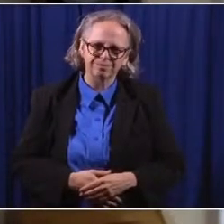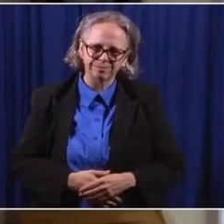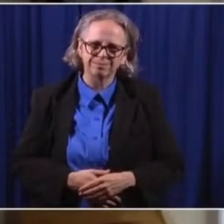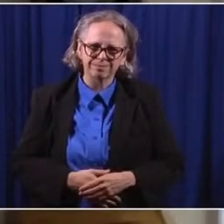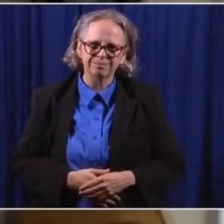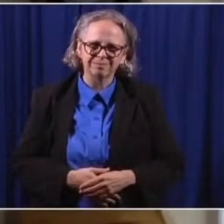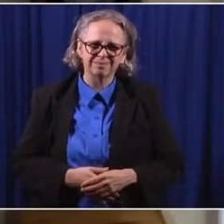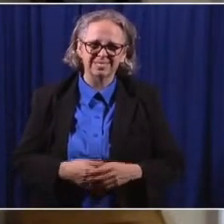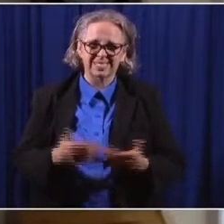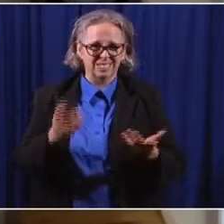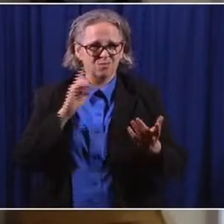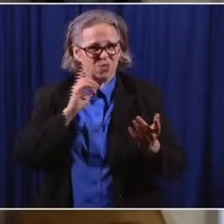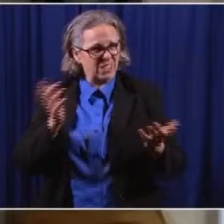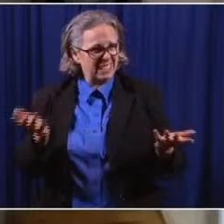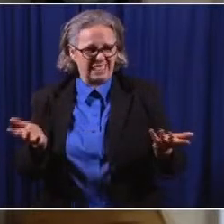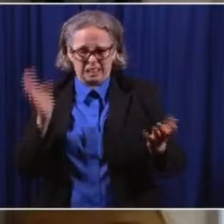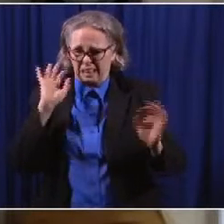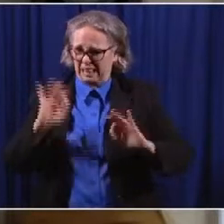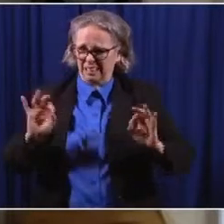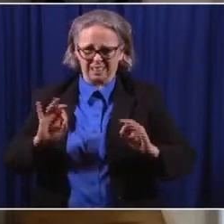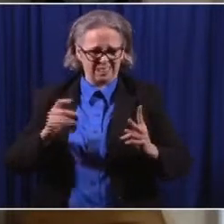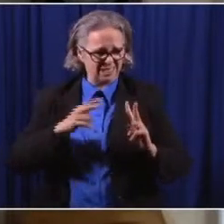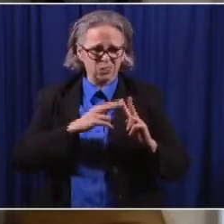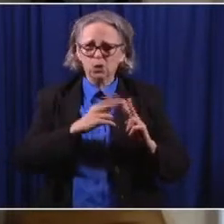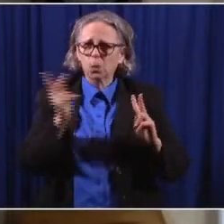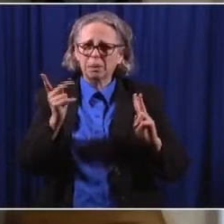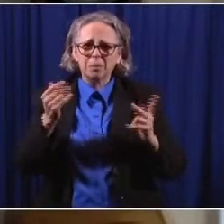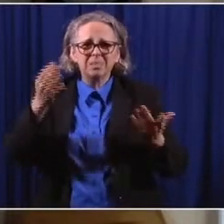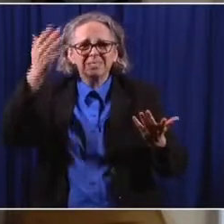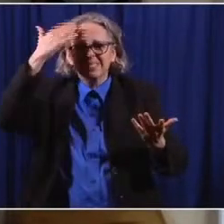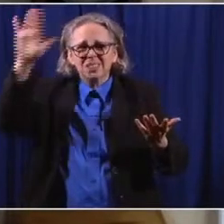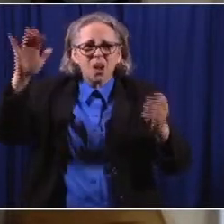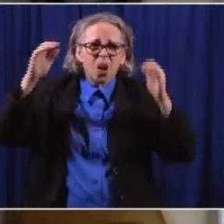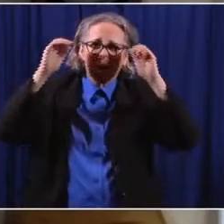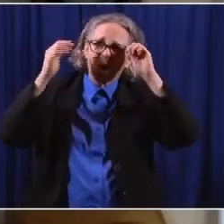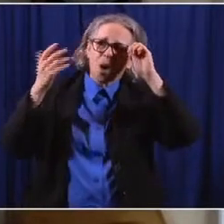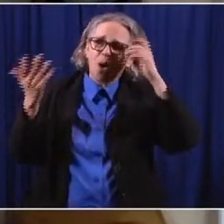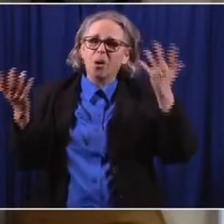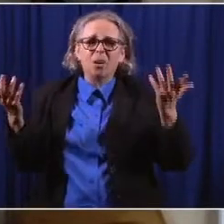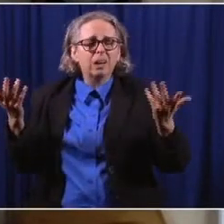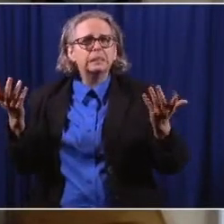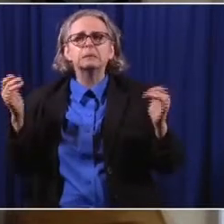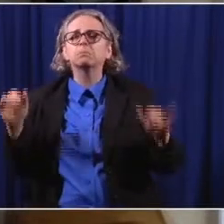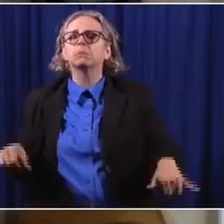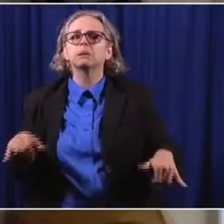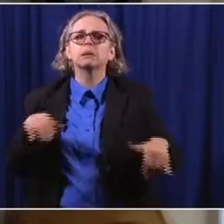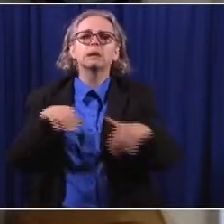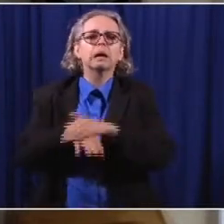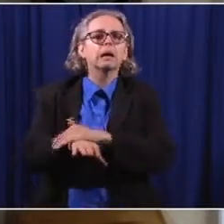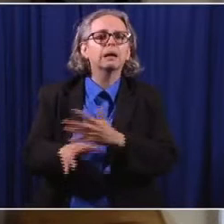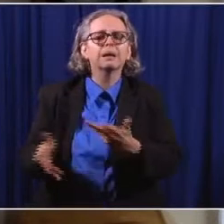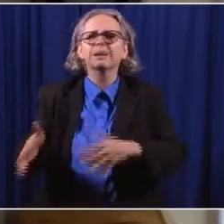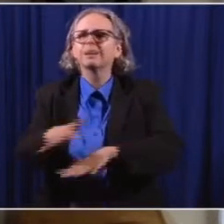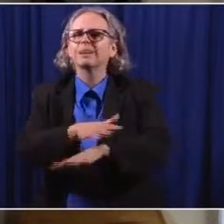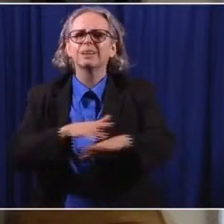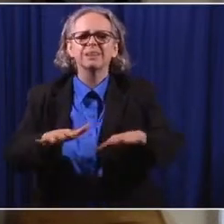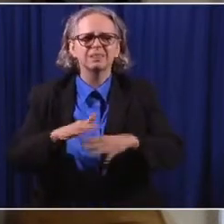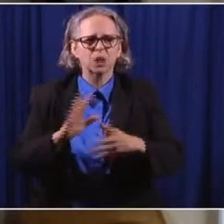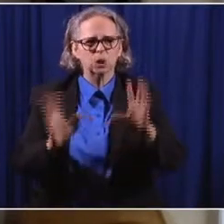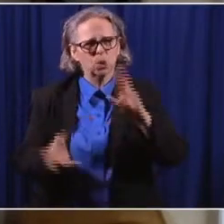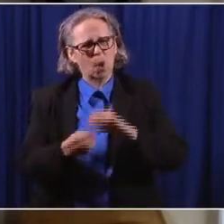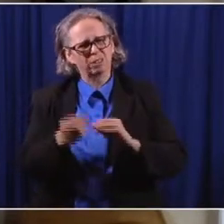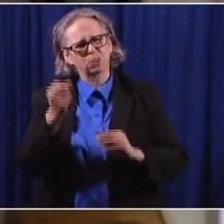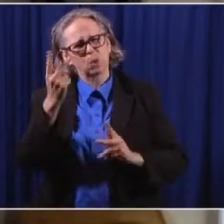and then we saw other members and family members get the virus. A total of 12 people tested